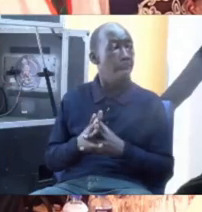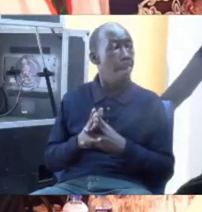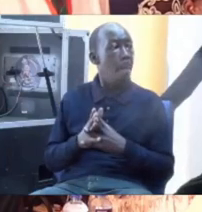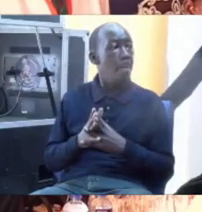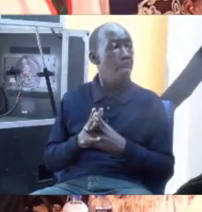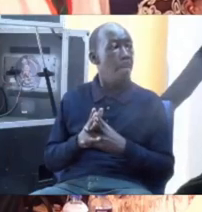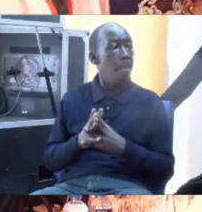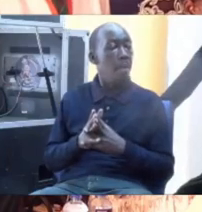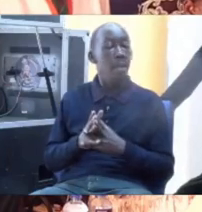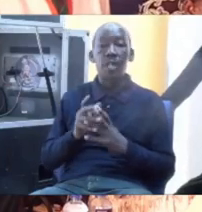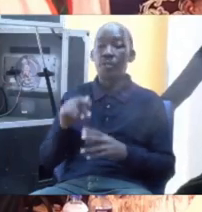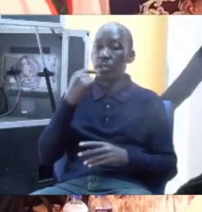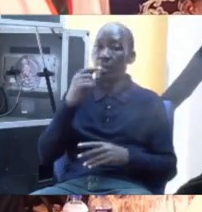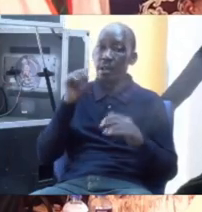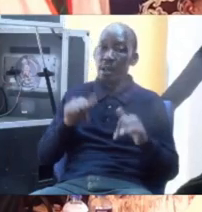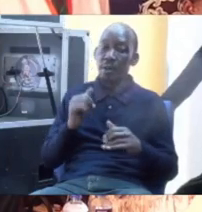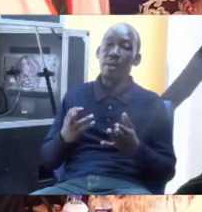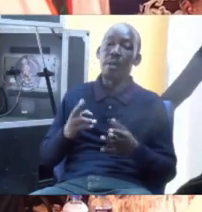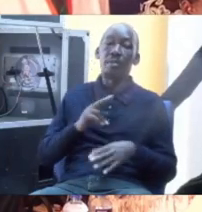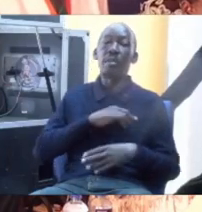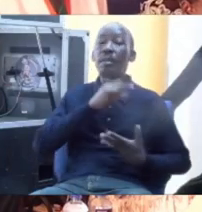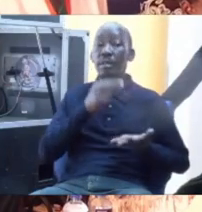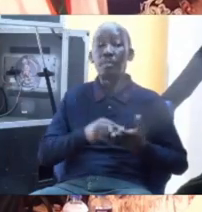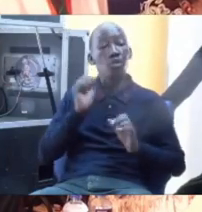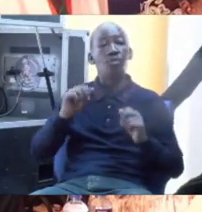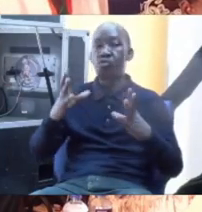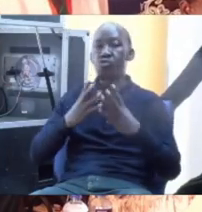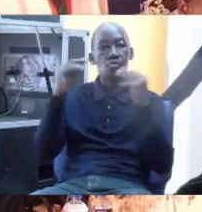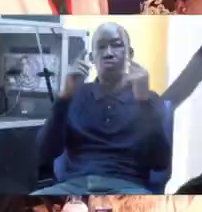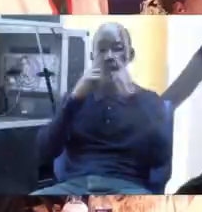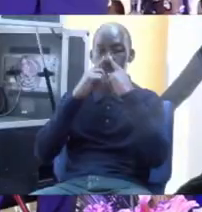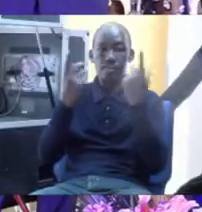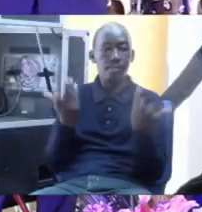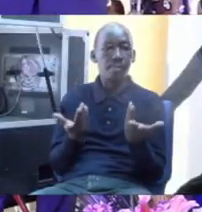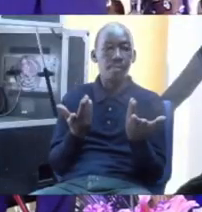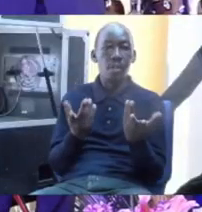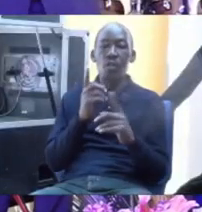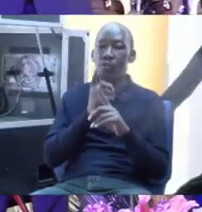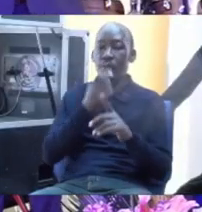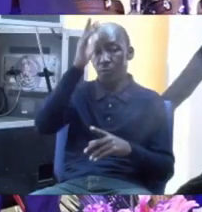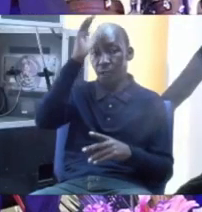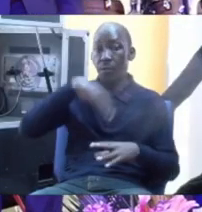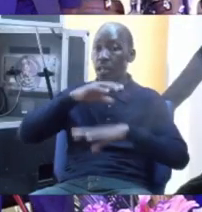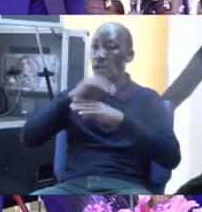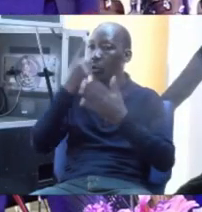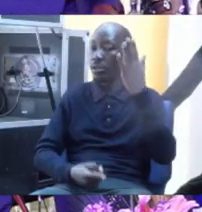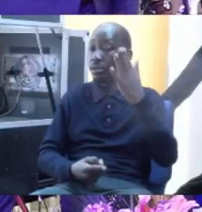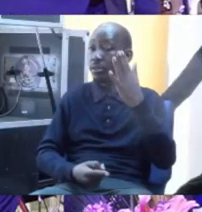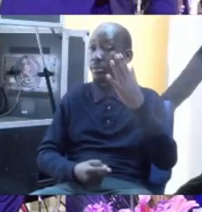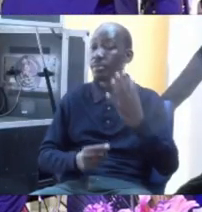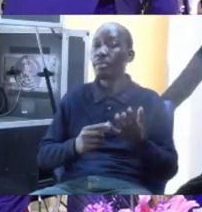I don't kimazia saina to say metena neema. We can finish. Now go home. We can go. From the Father, we are getting what? Kutoka kwa baba, tunapata